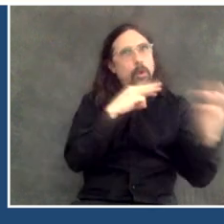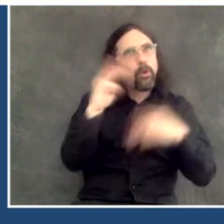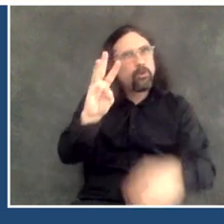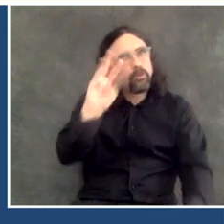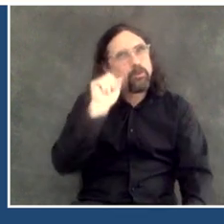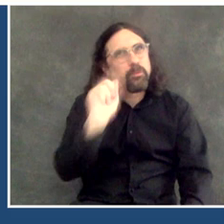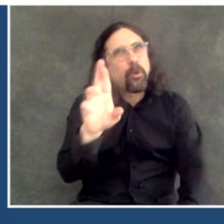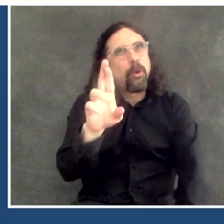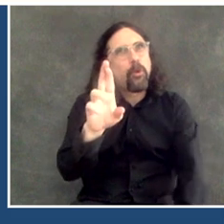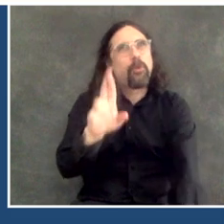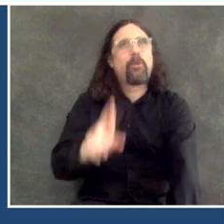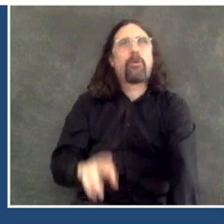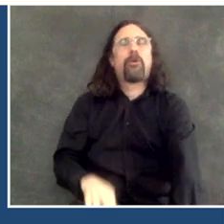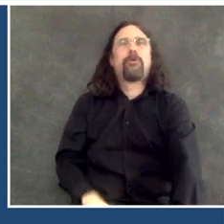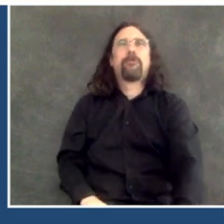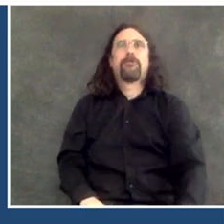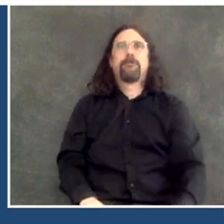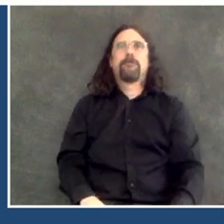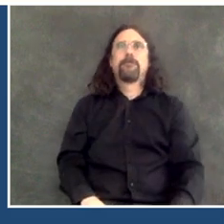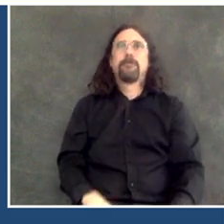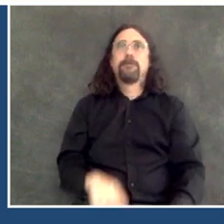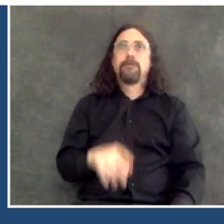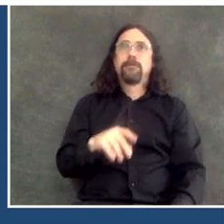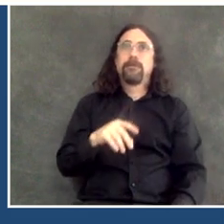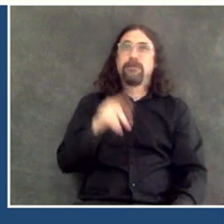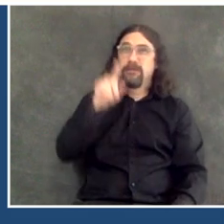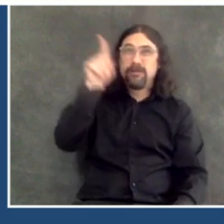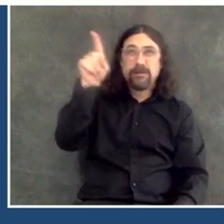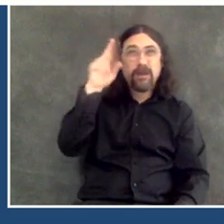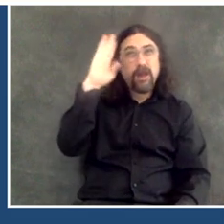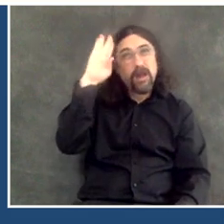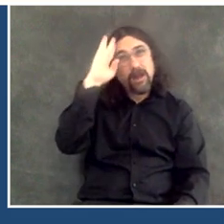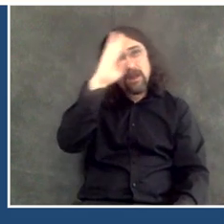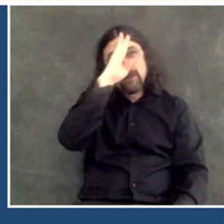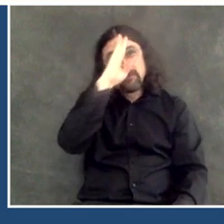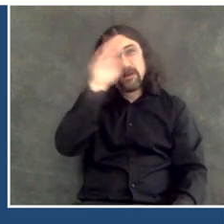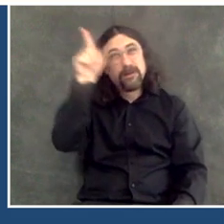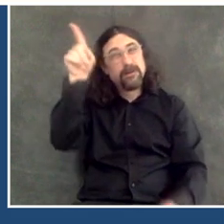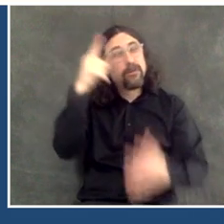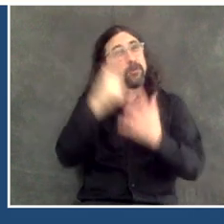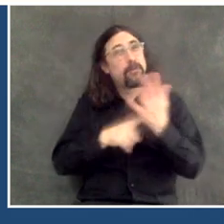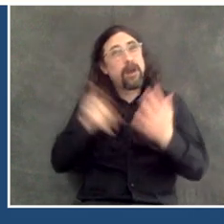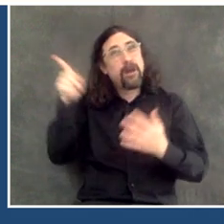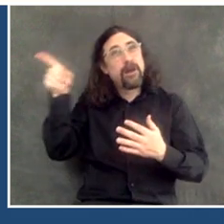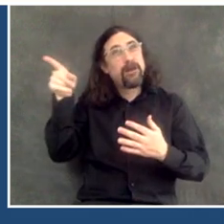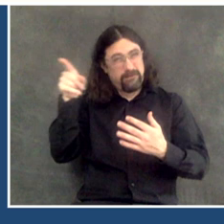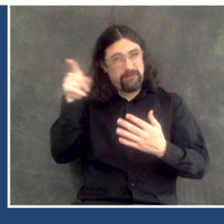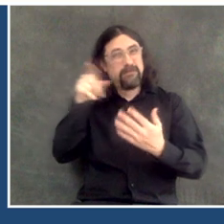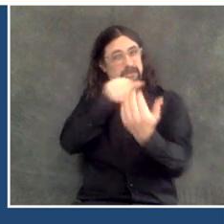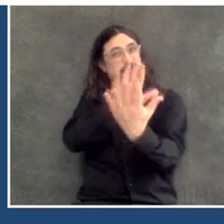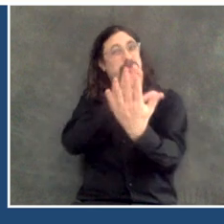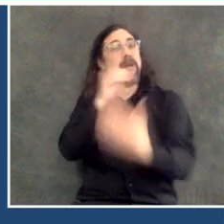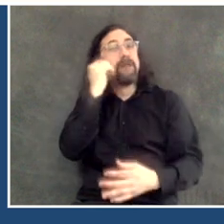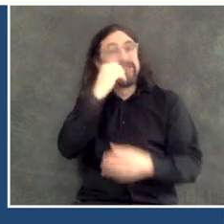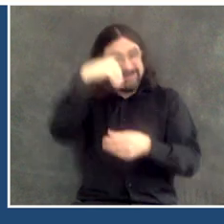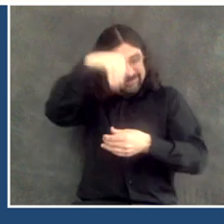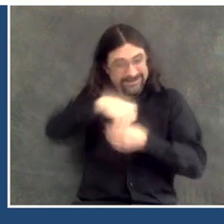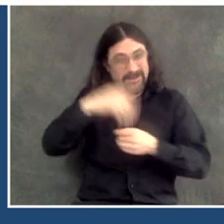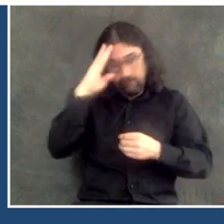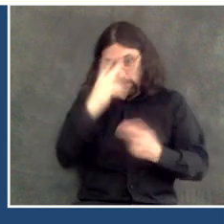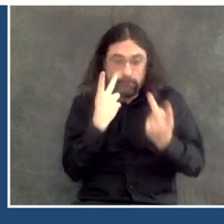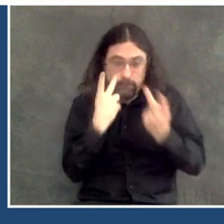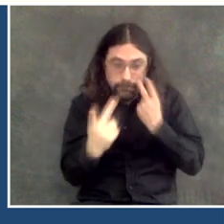healthcare workers are going through sure looks like a war to me. And they deserve the best, but they're doing their